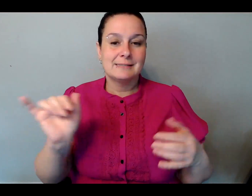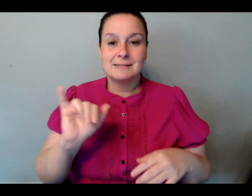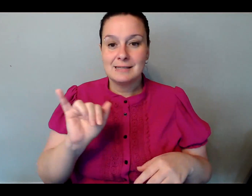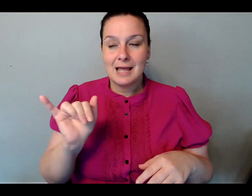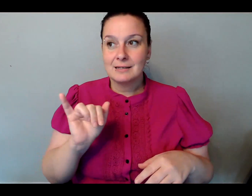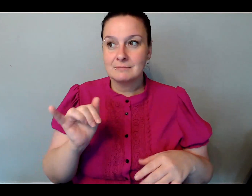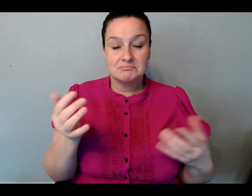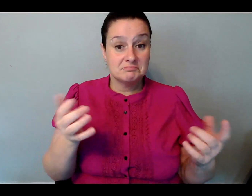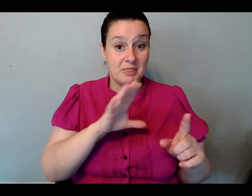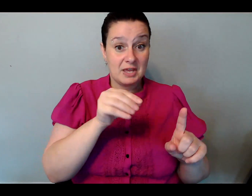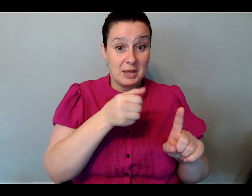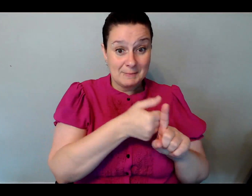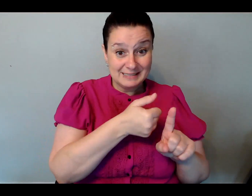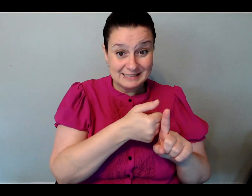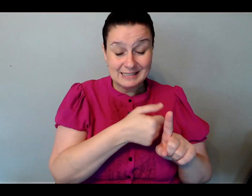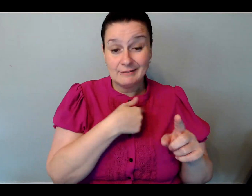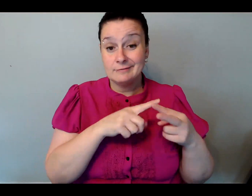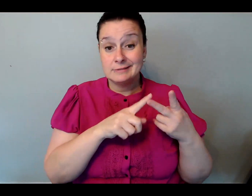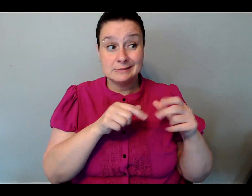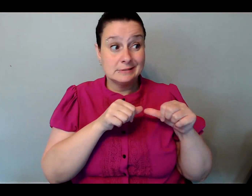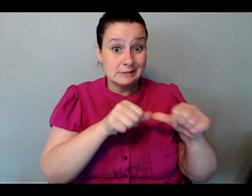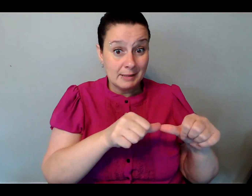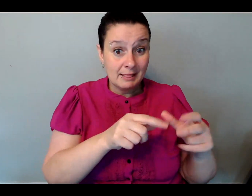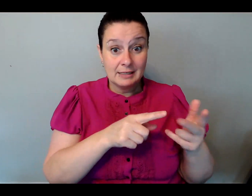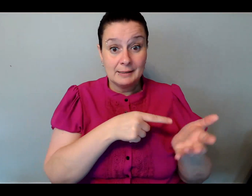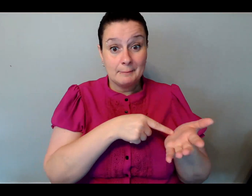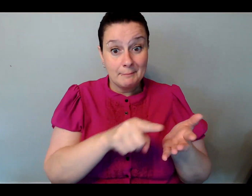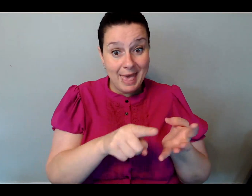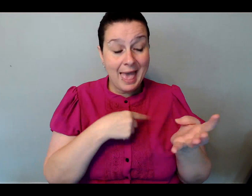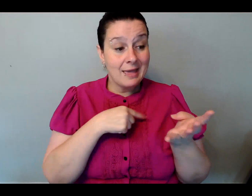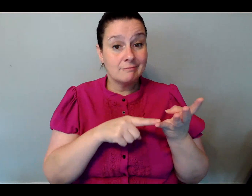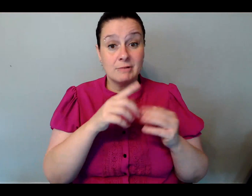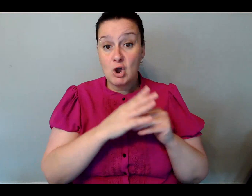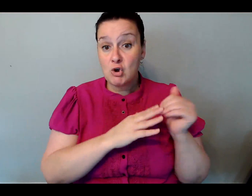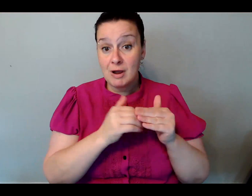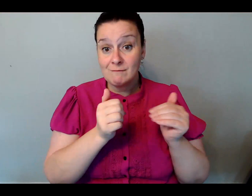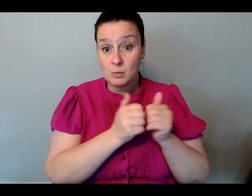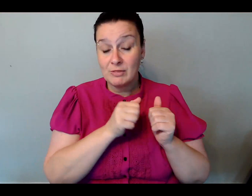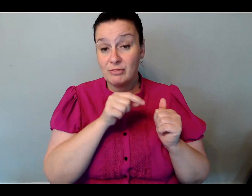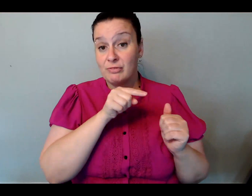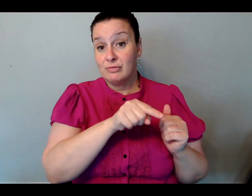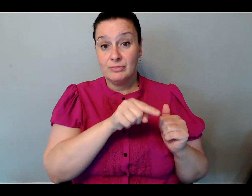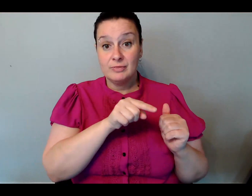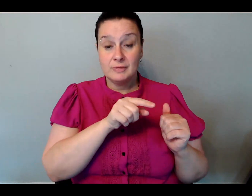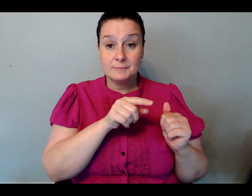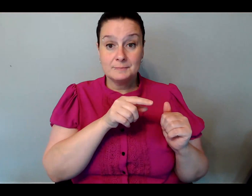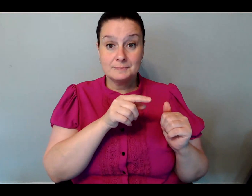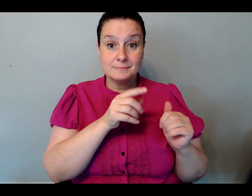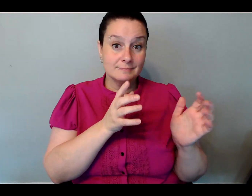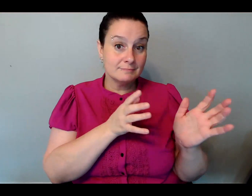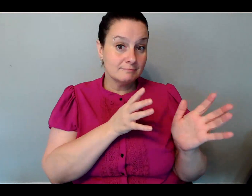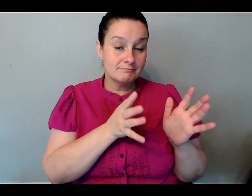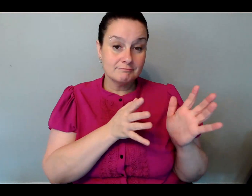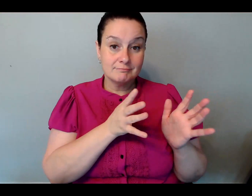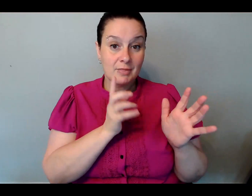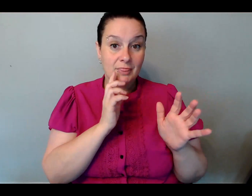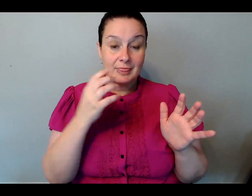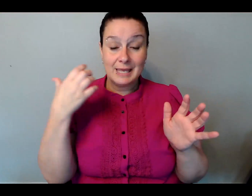company is, like the stability, pay, their comfort the with the